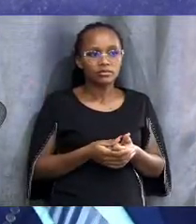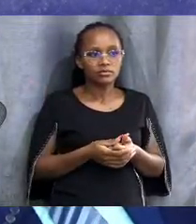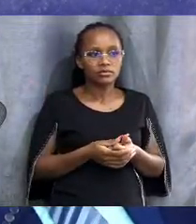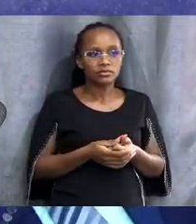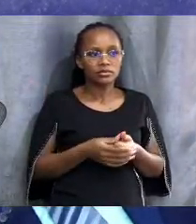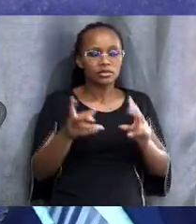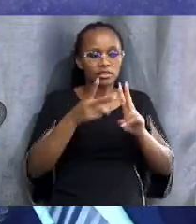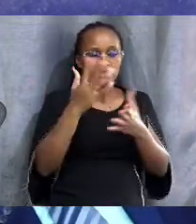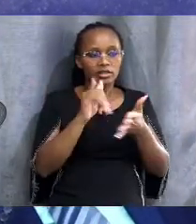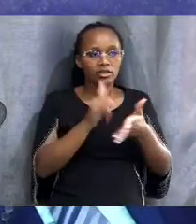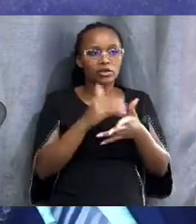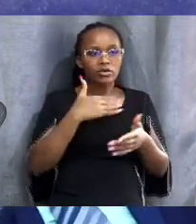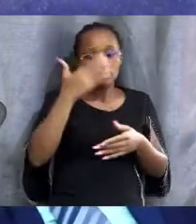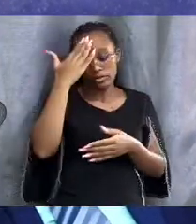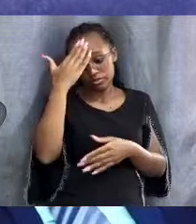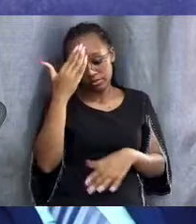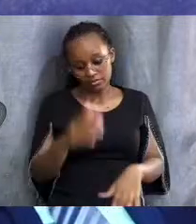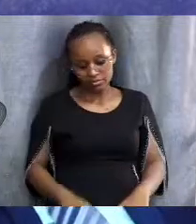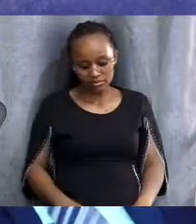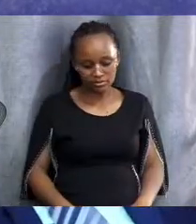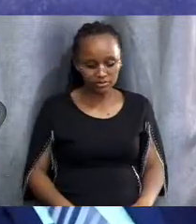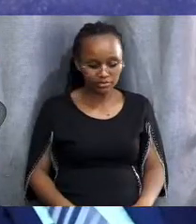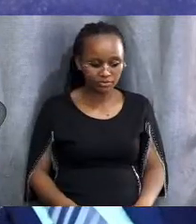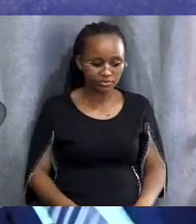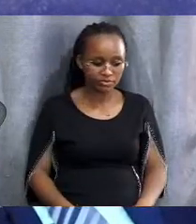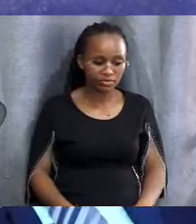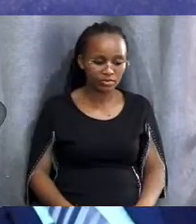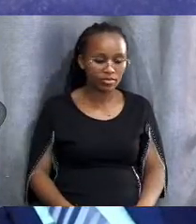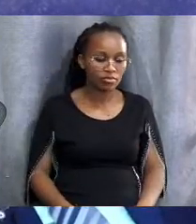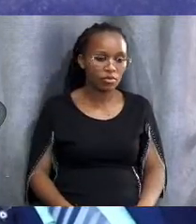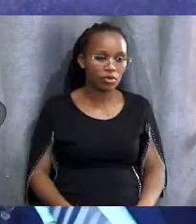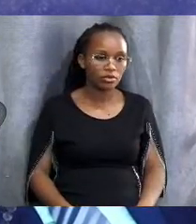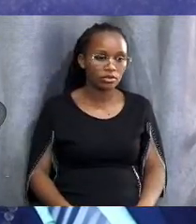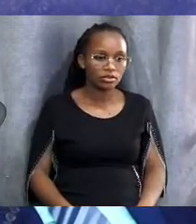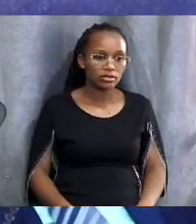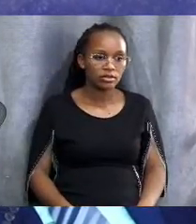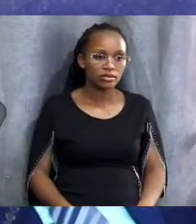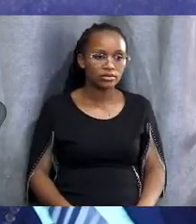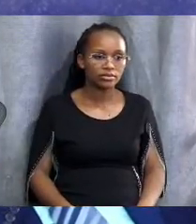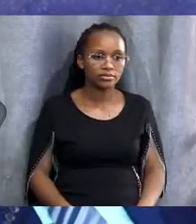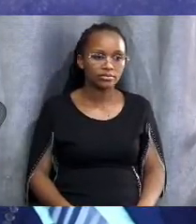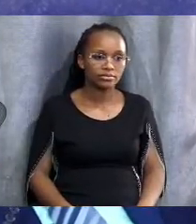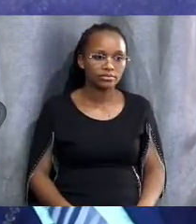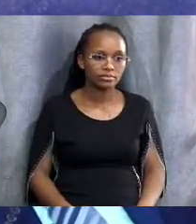The second thing I want you to realize is that